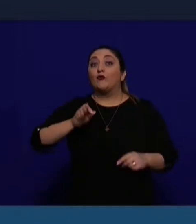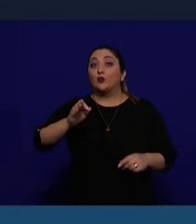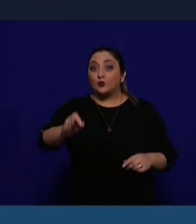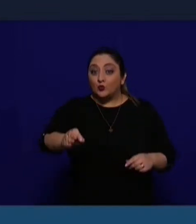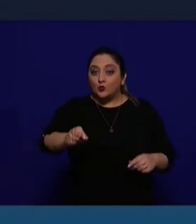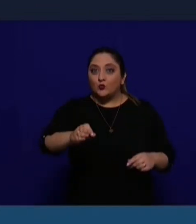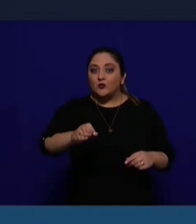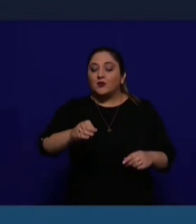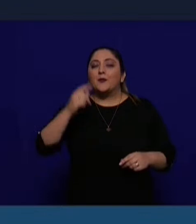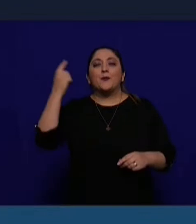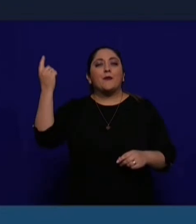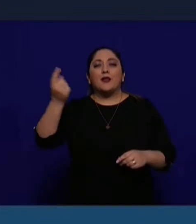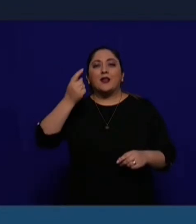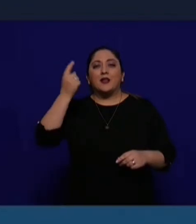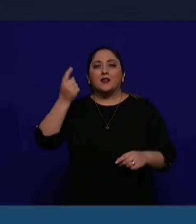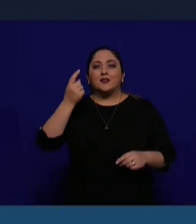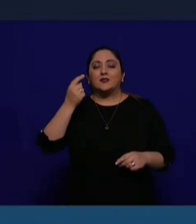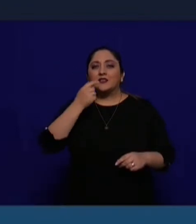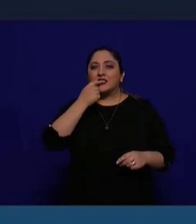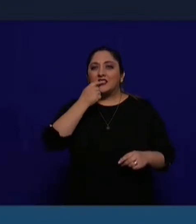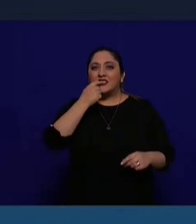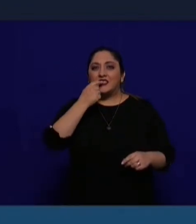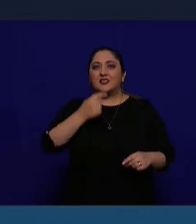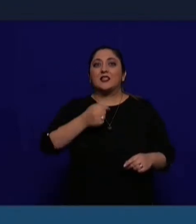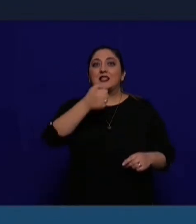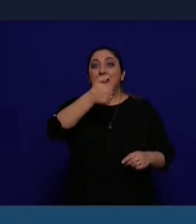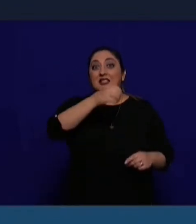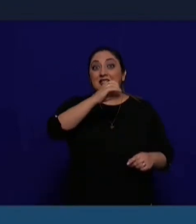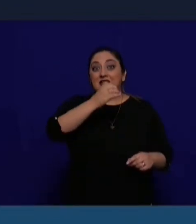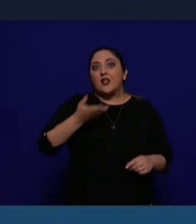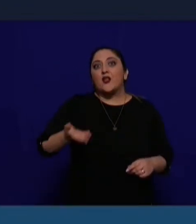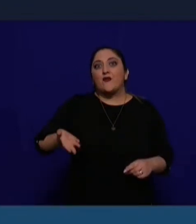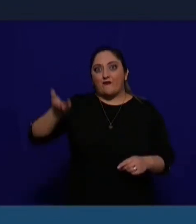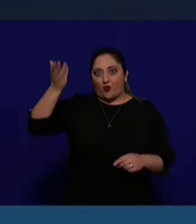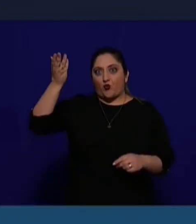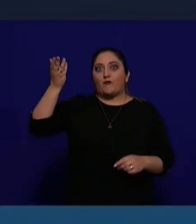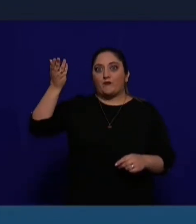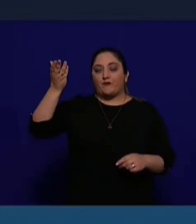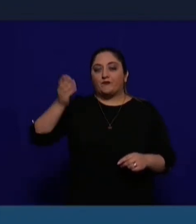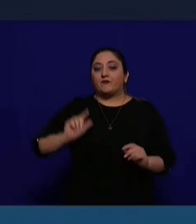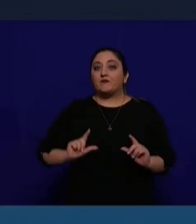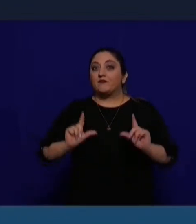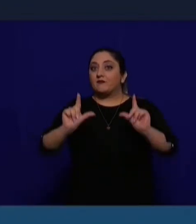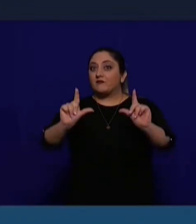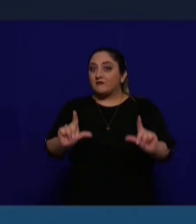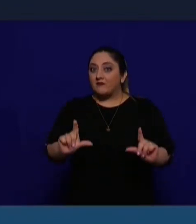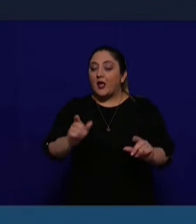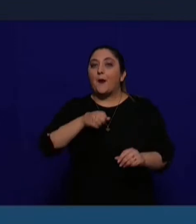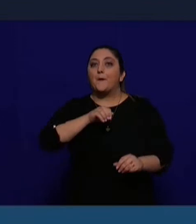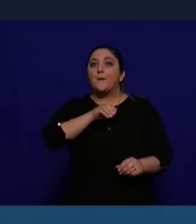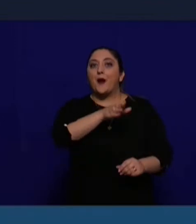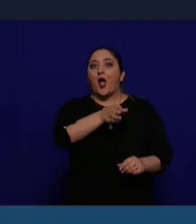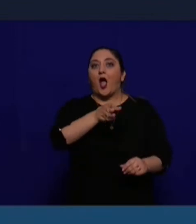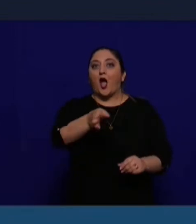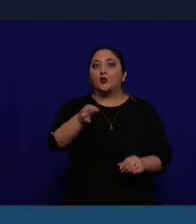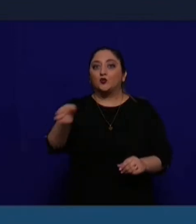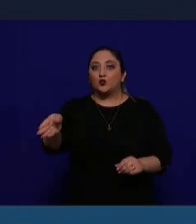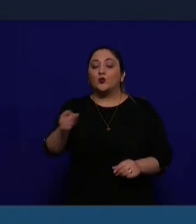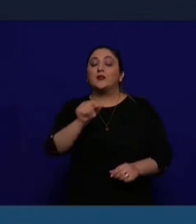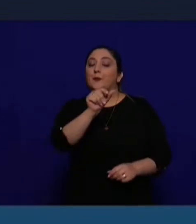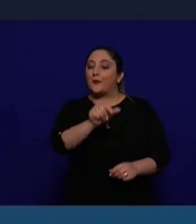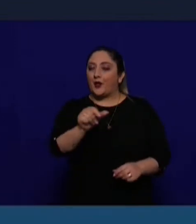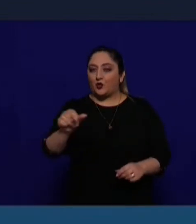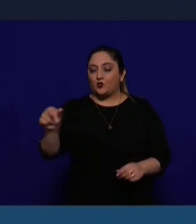dawk il-persuni li għandhom età il fuq minn 60 sena. U l-inviti intbatu lil dawn il-persuni